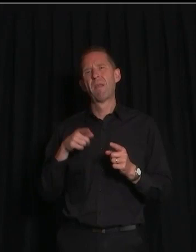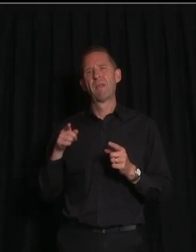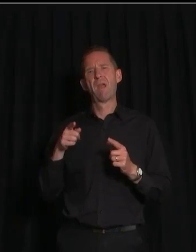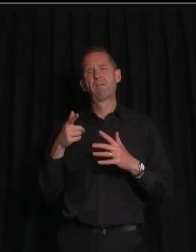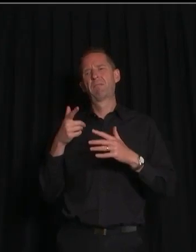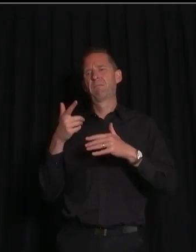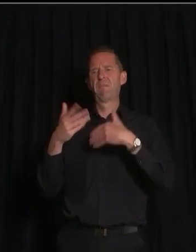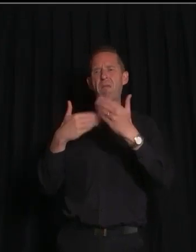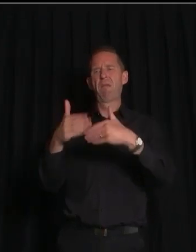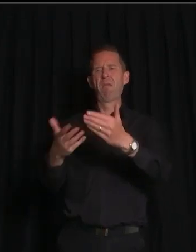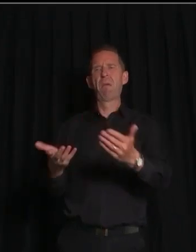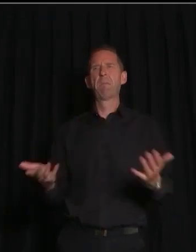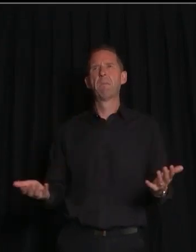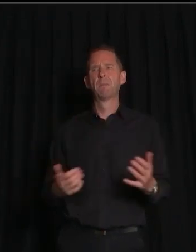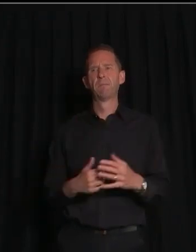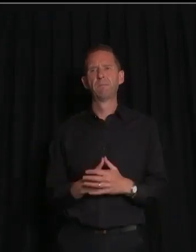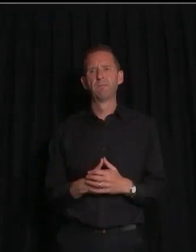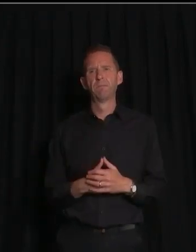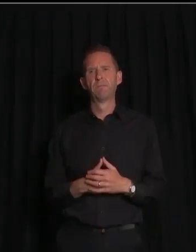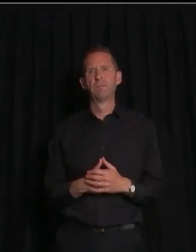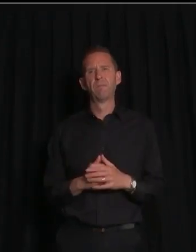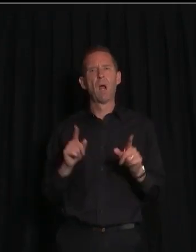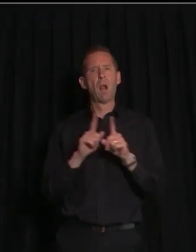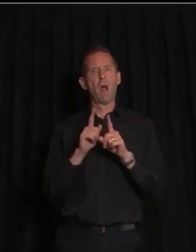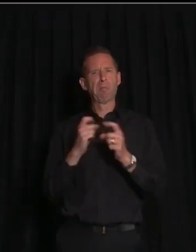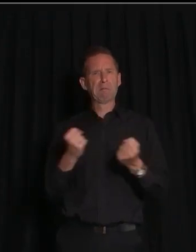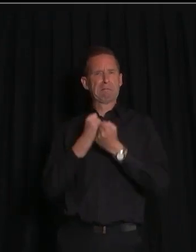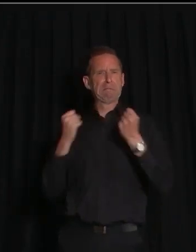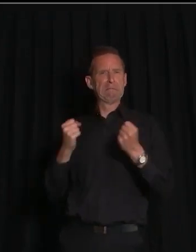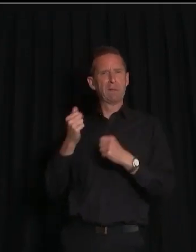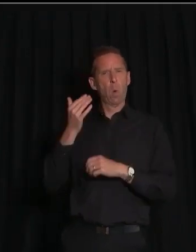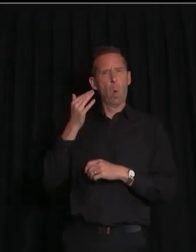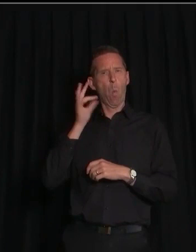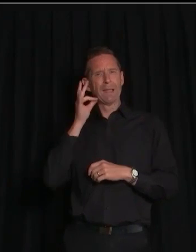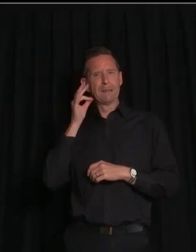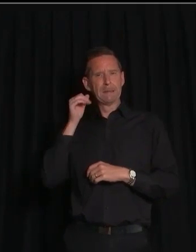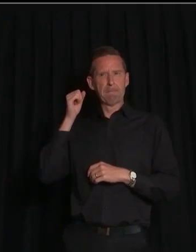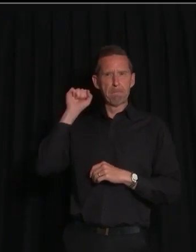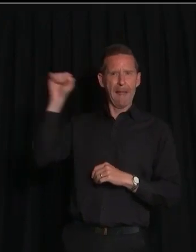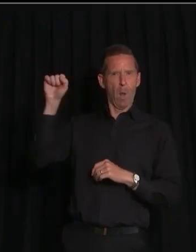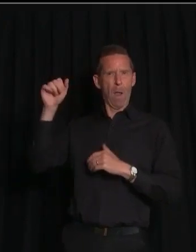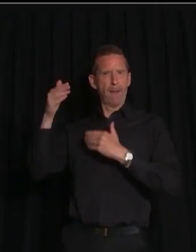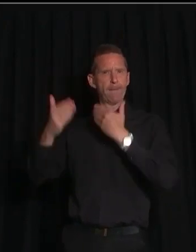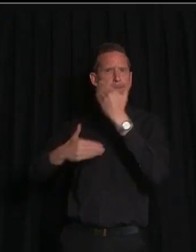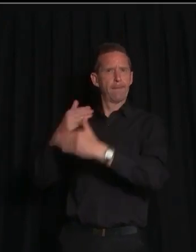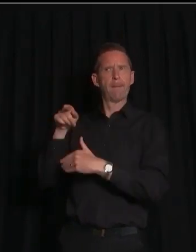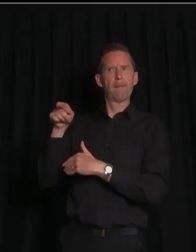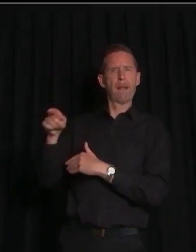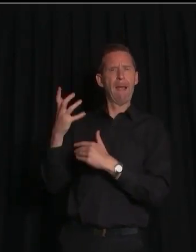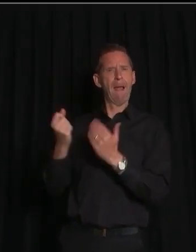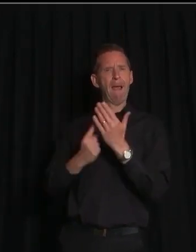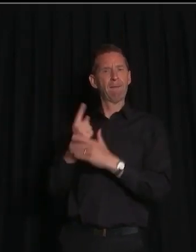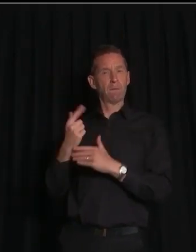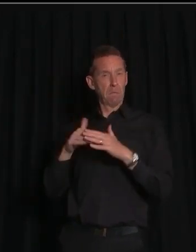Is you know, this like white supremacy and things like that coming across in